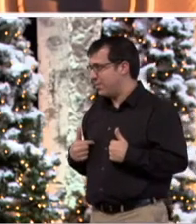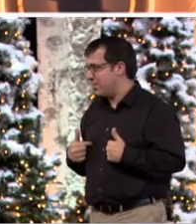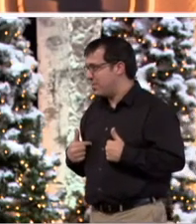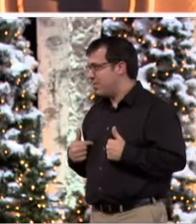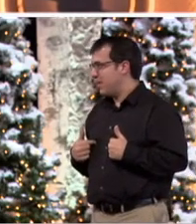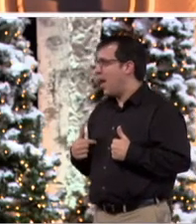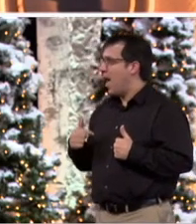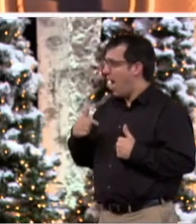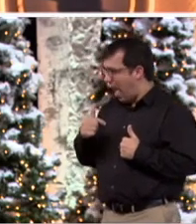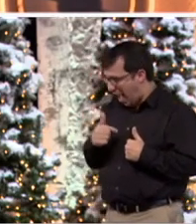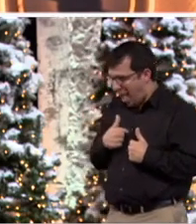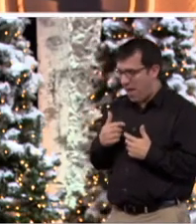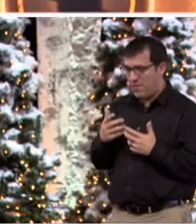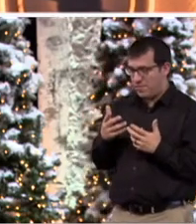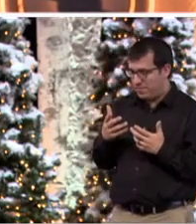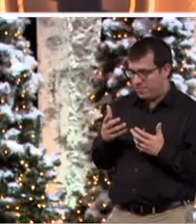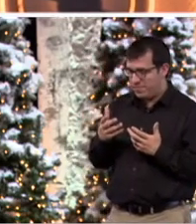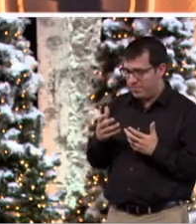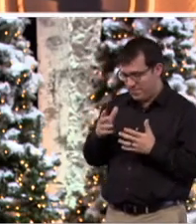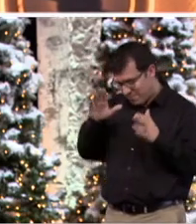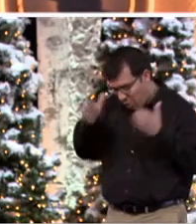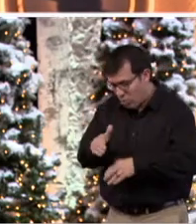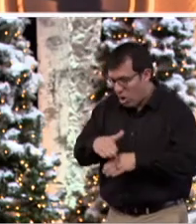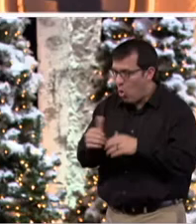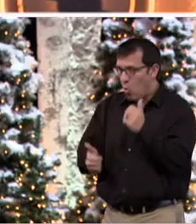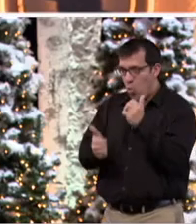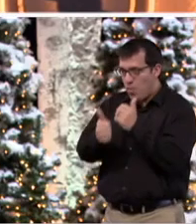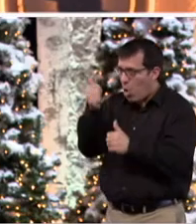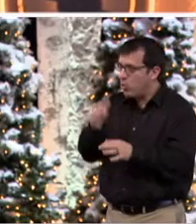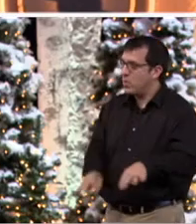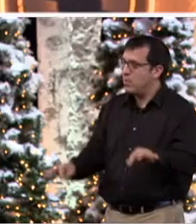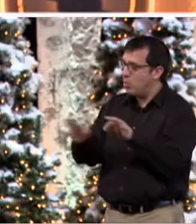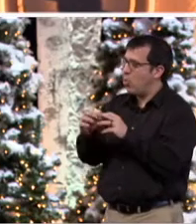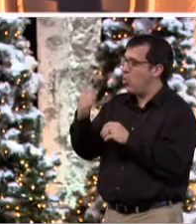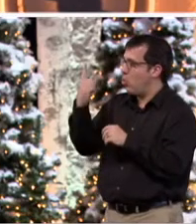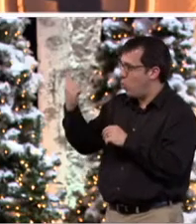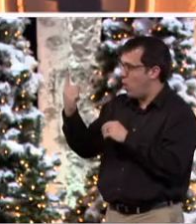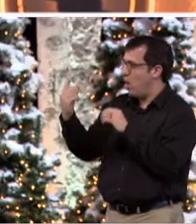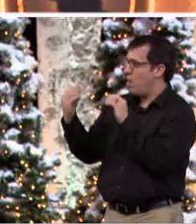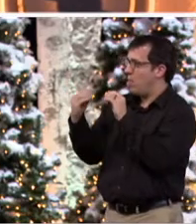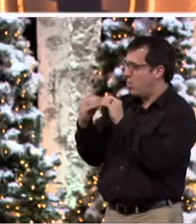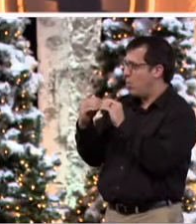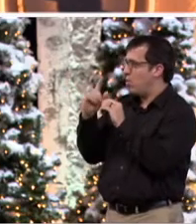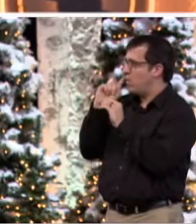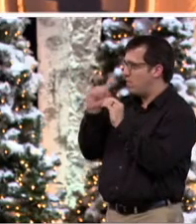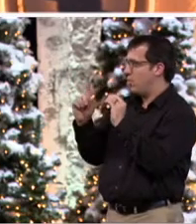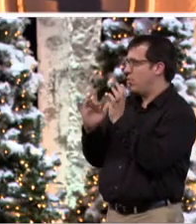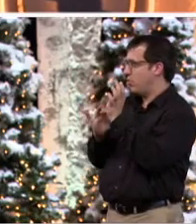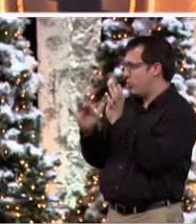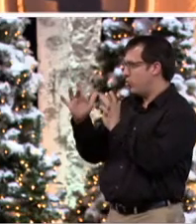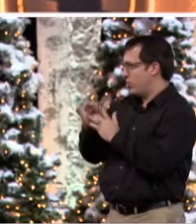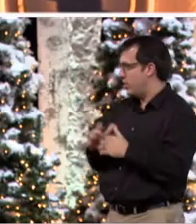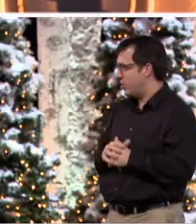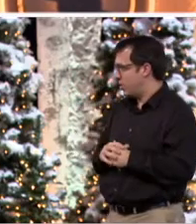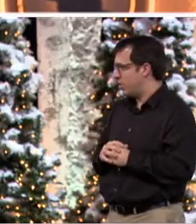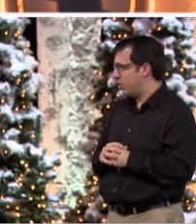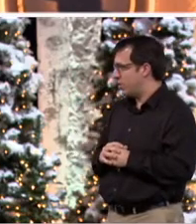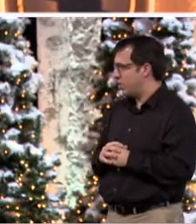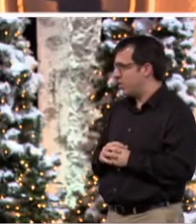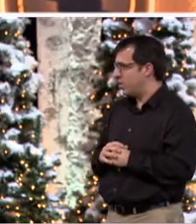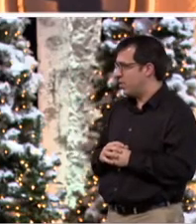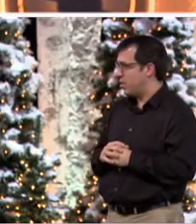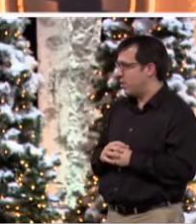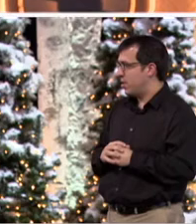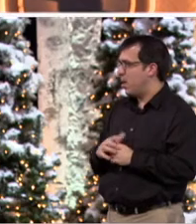I have invested in it what matters most. One more for Jesus. I want to close